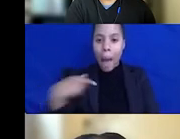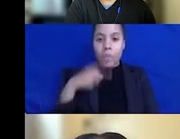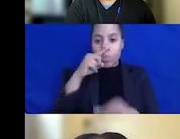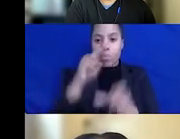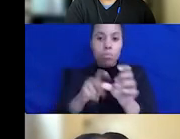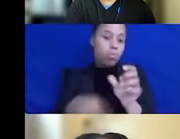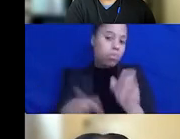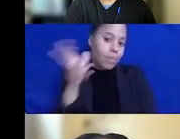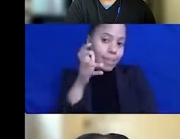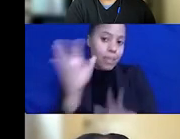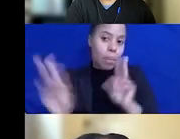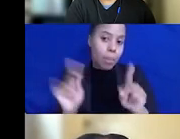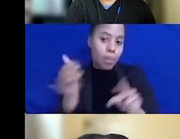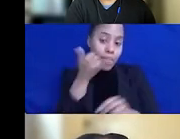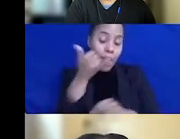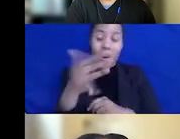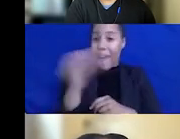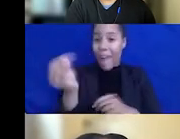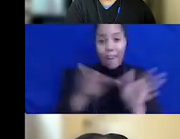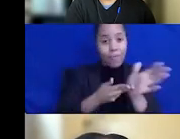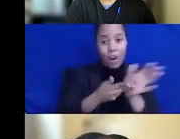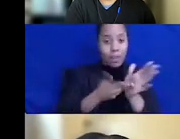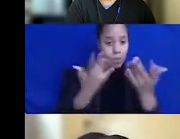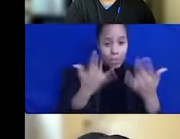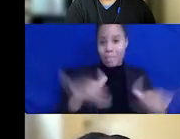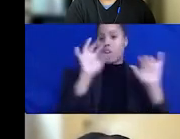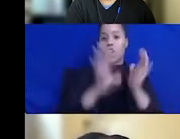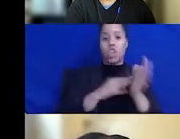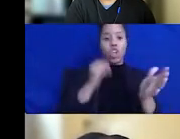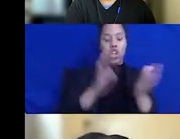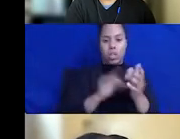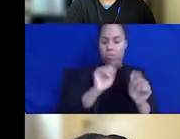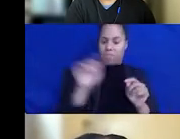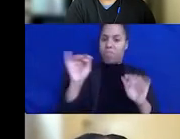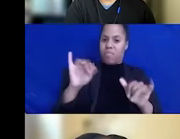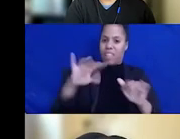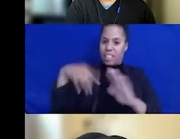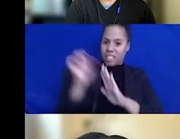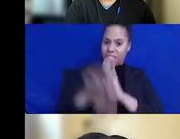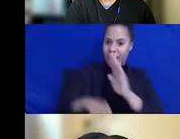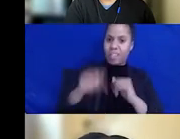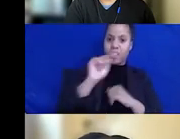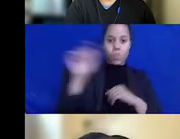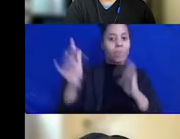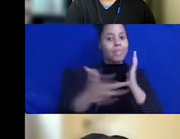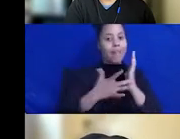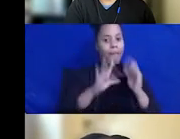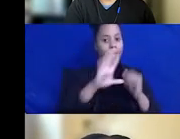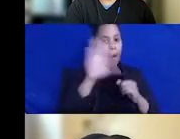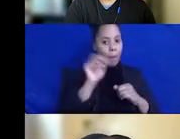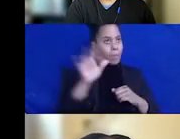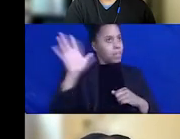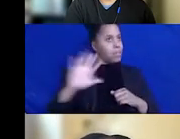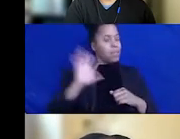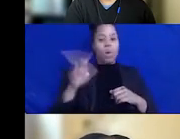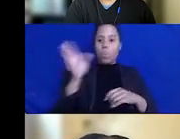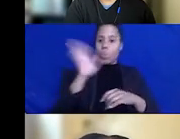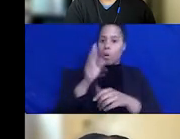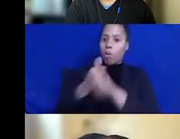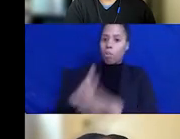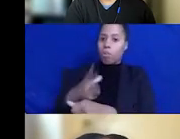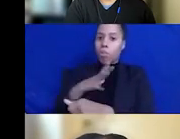actually learning and uncovering the extent to which tech companies at the time were complicit in the government's war